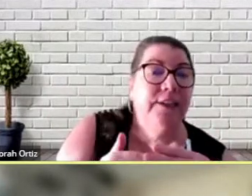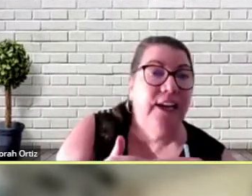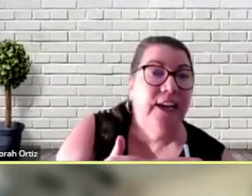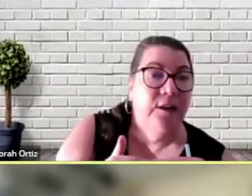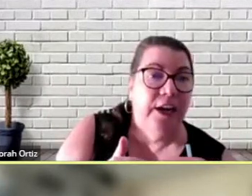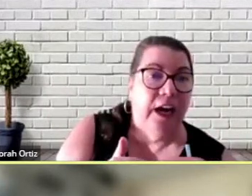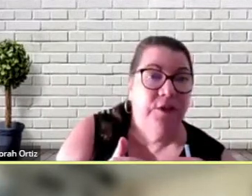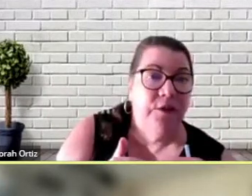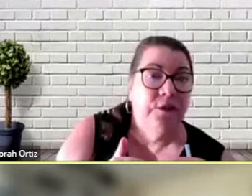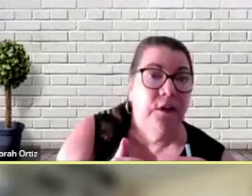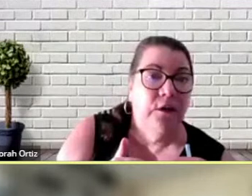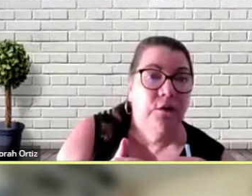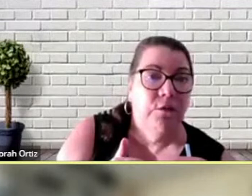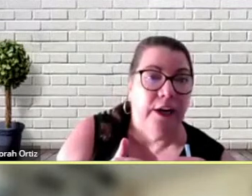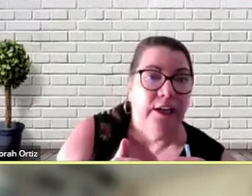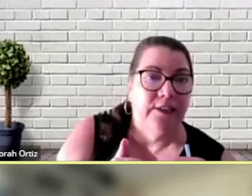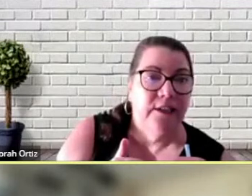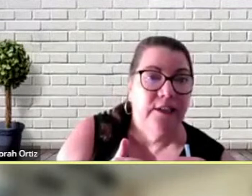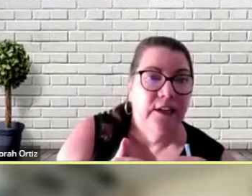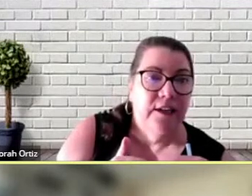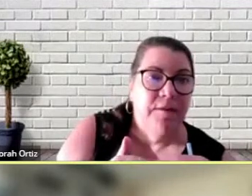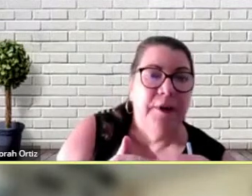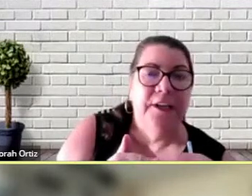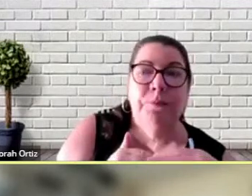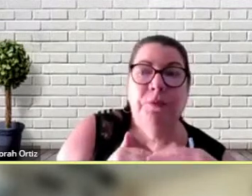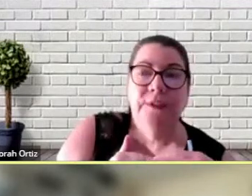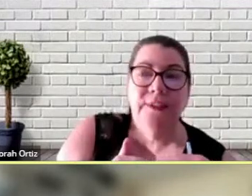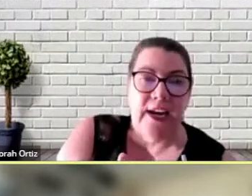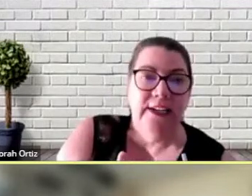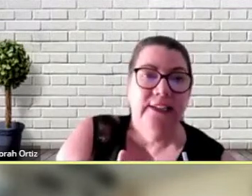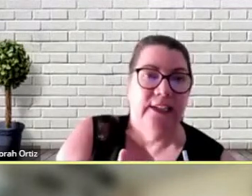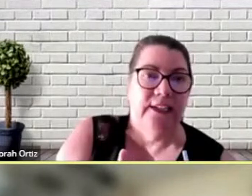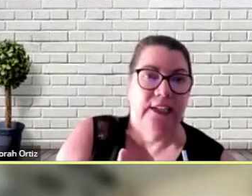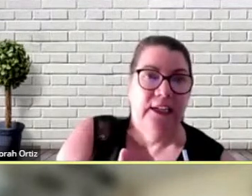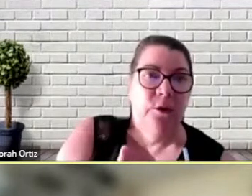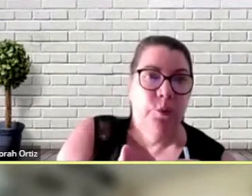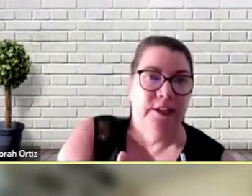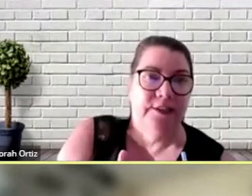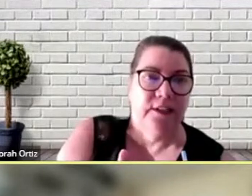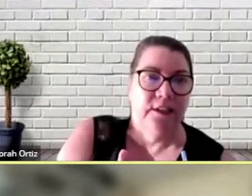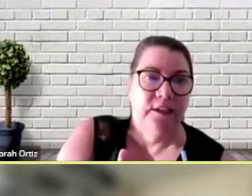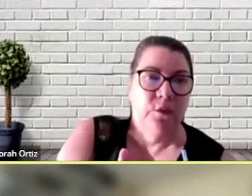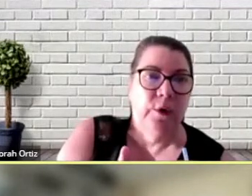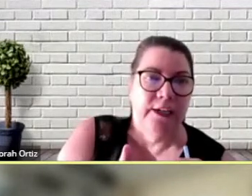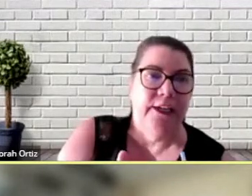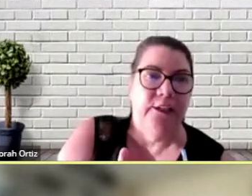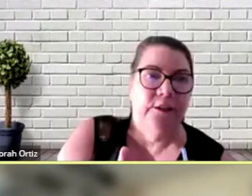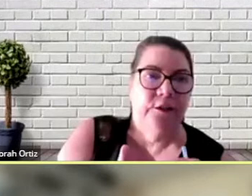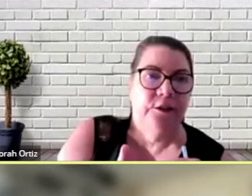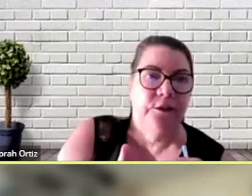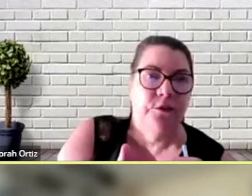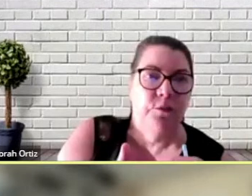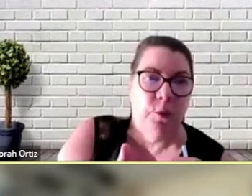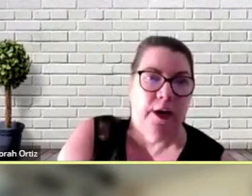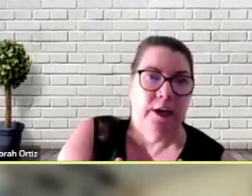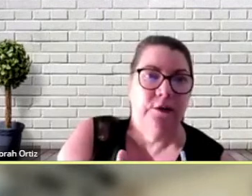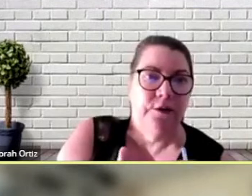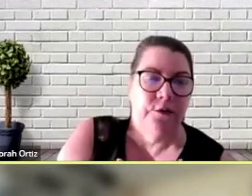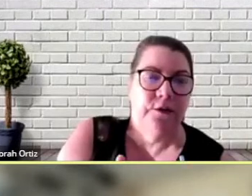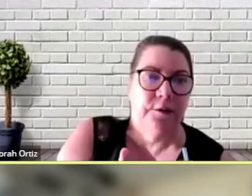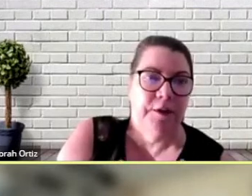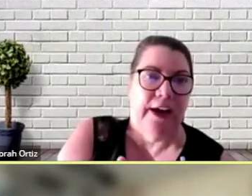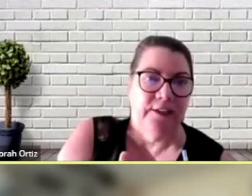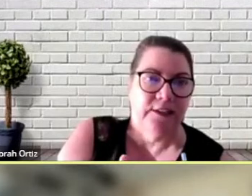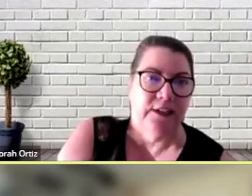it's very sad that we have those low rates, but it's precisely the reason we need to